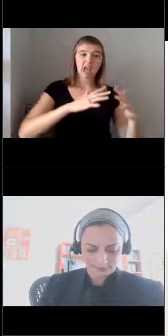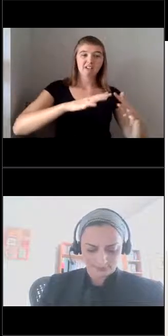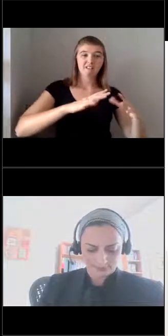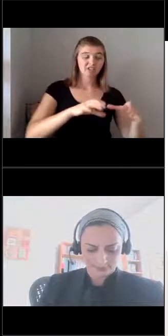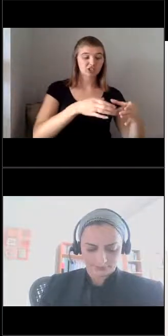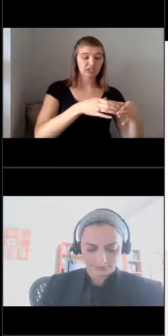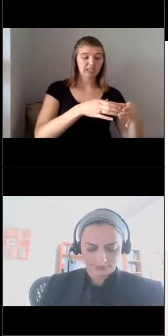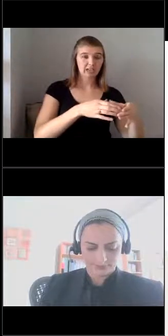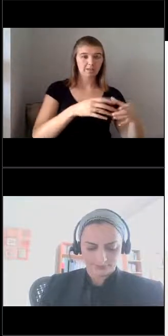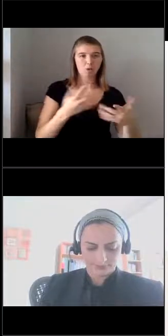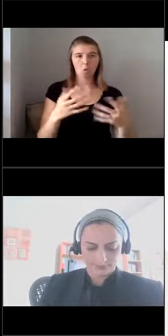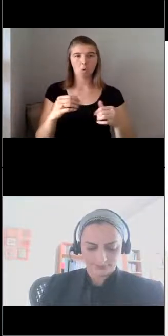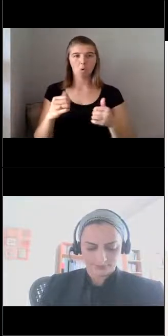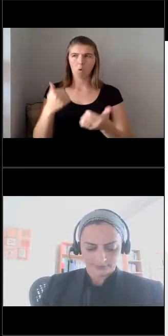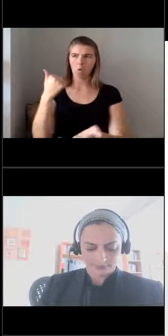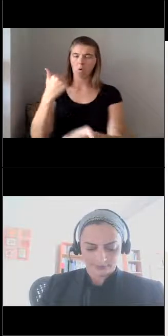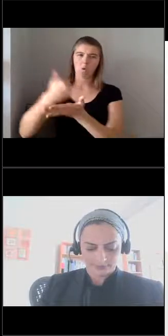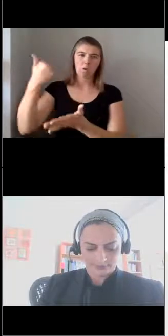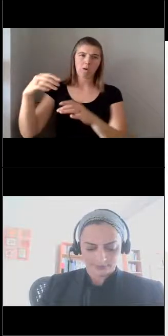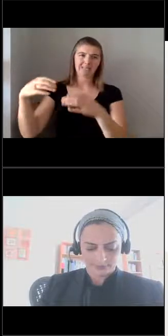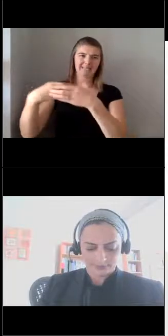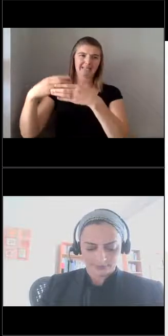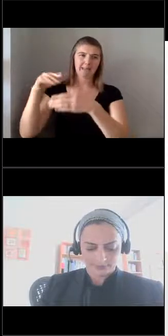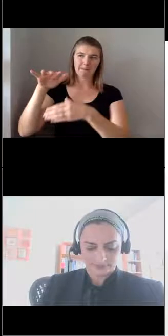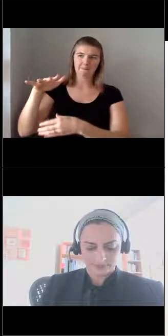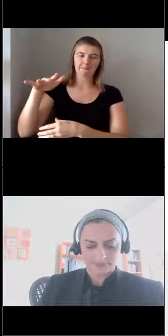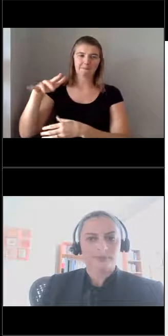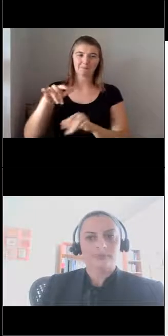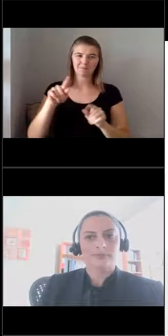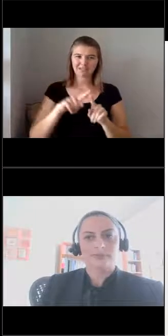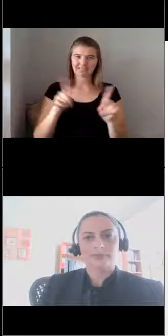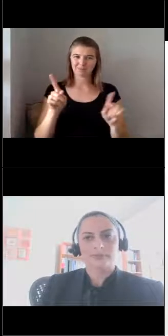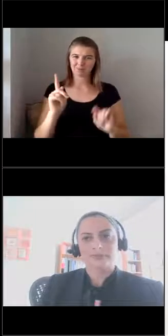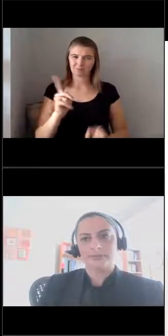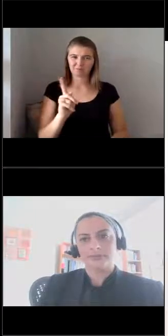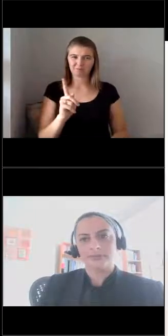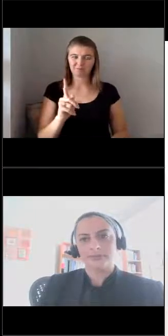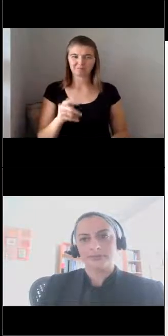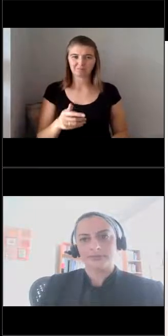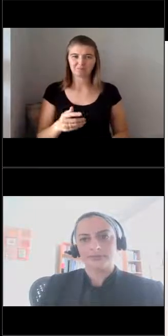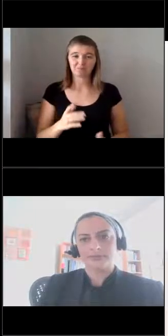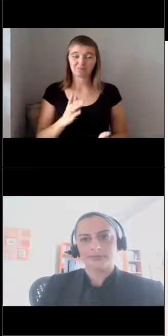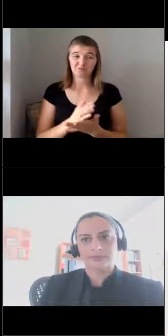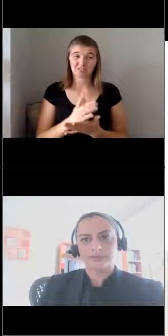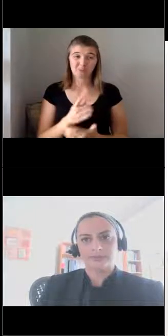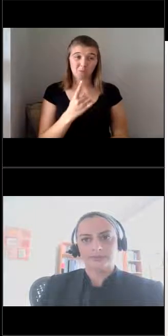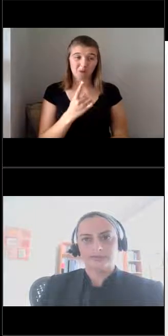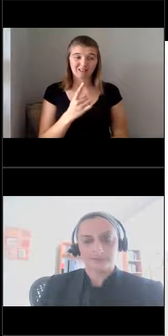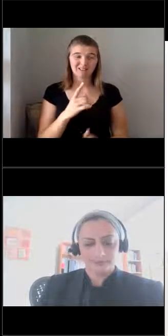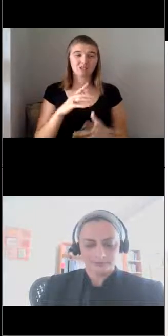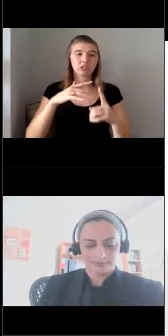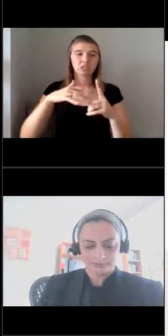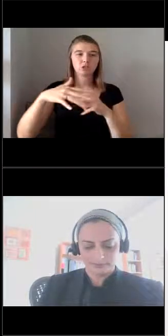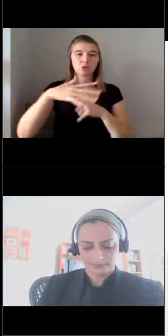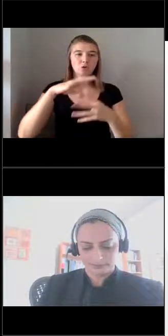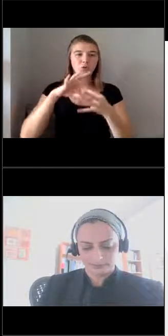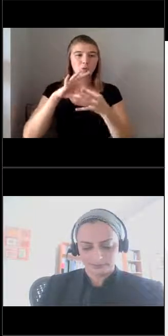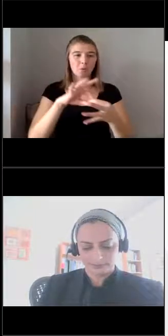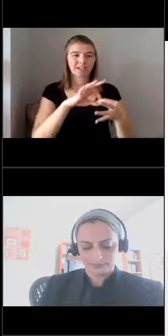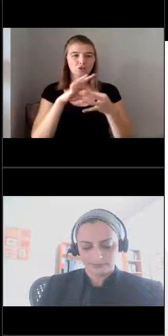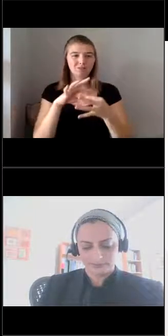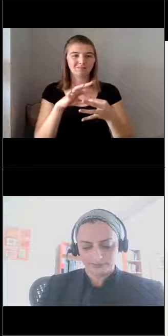what the studies are quite consistent on is if we really identify one key point, it's about social cohesion, the relationships in that